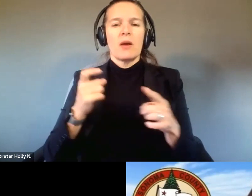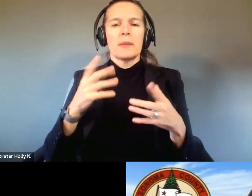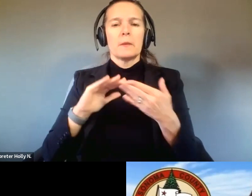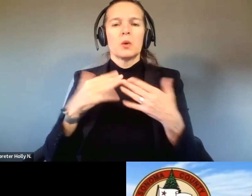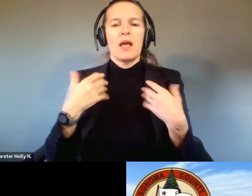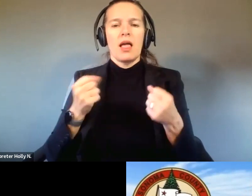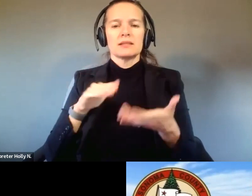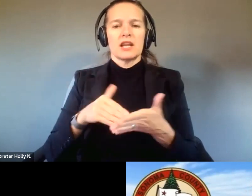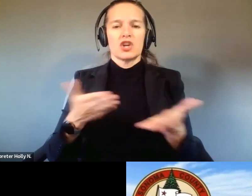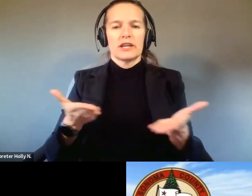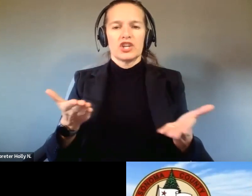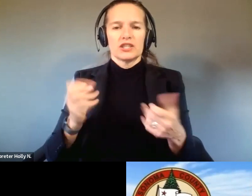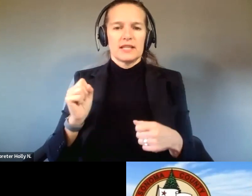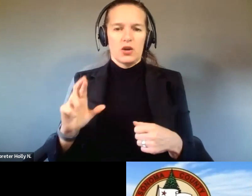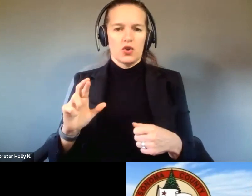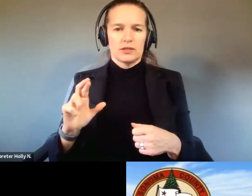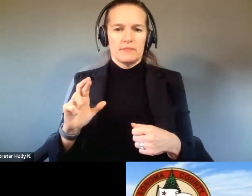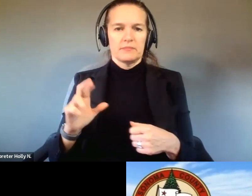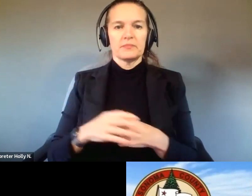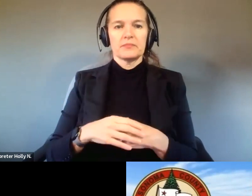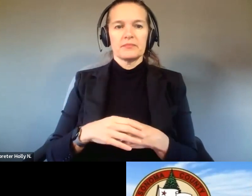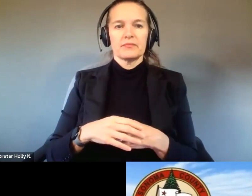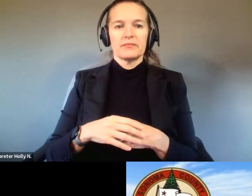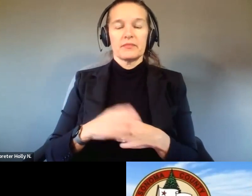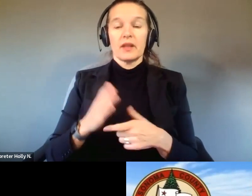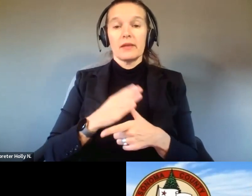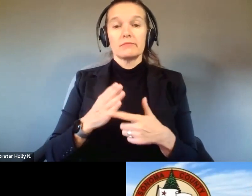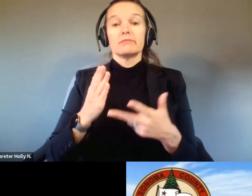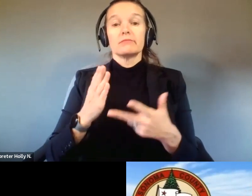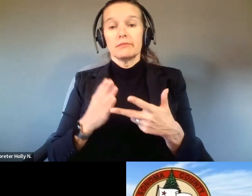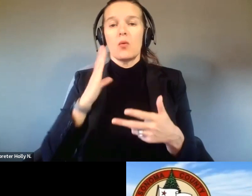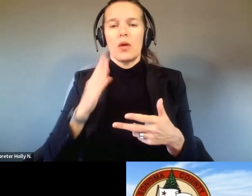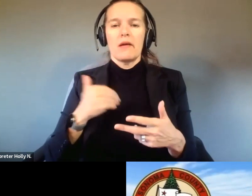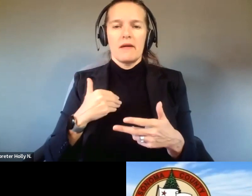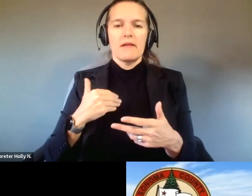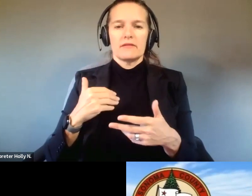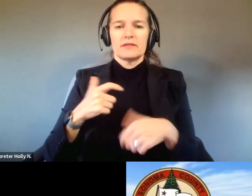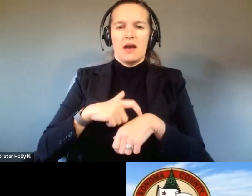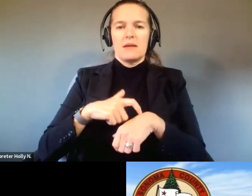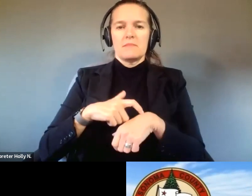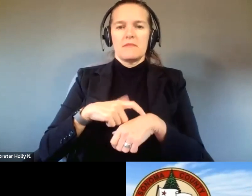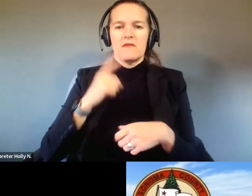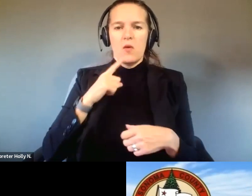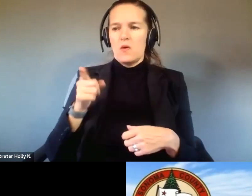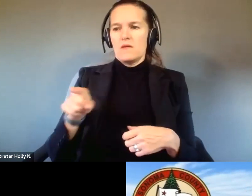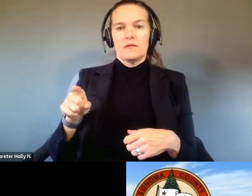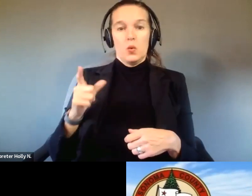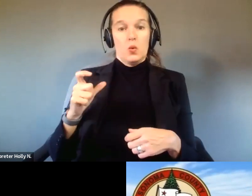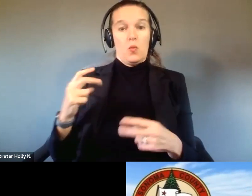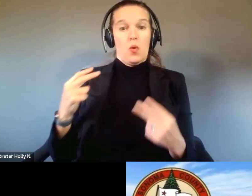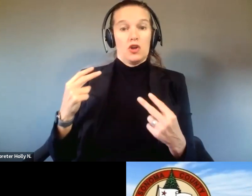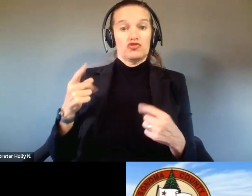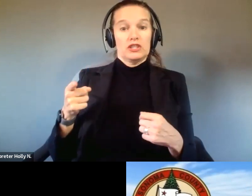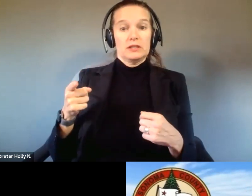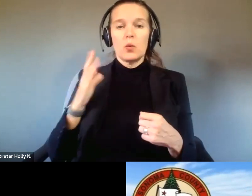here in Santa Rosa. And after that, we will have an opportunity for those of you, our viewers, to